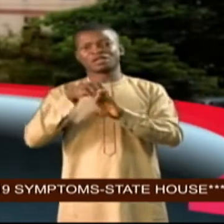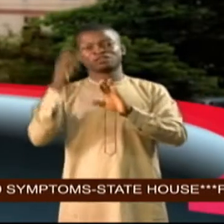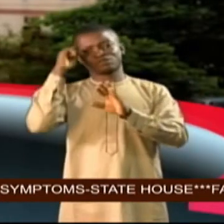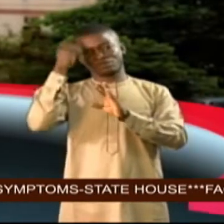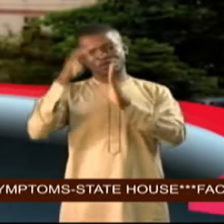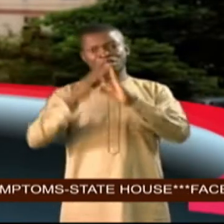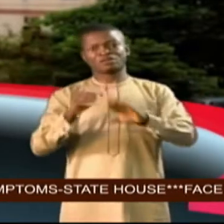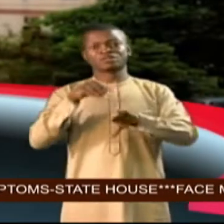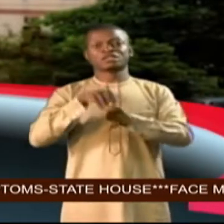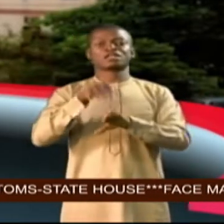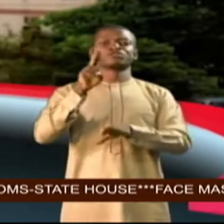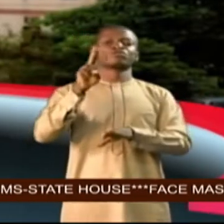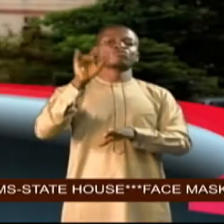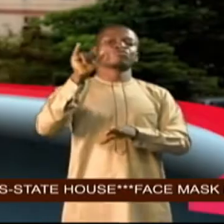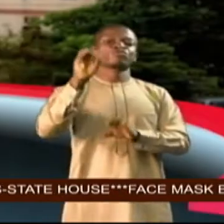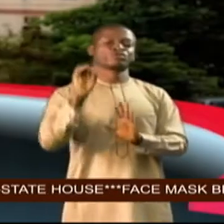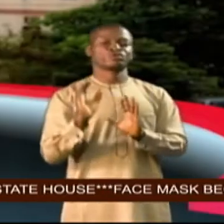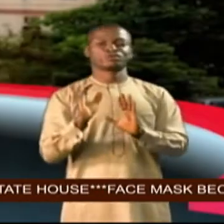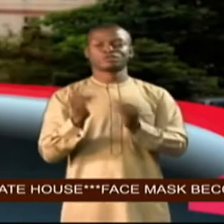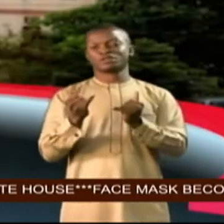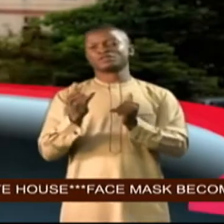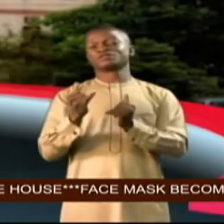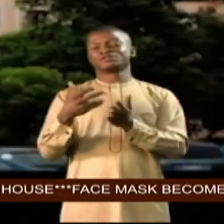Uyo. Charity James has details.